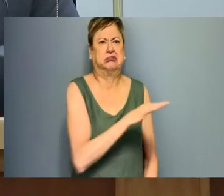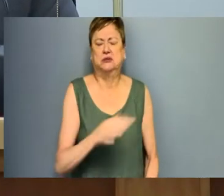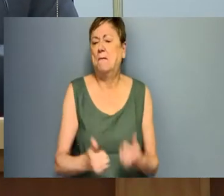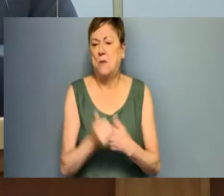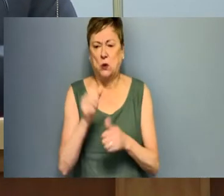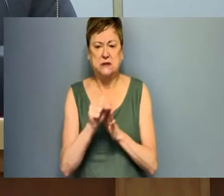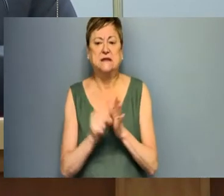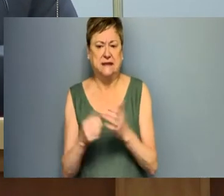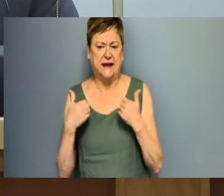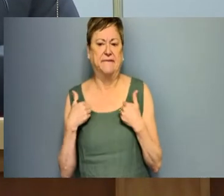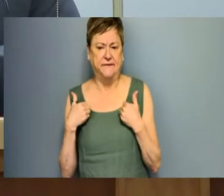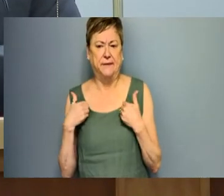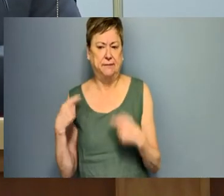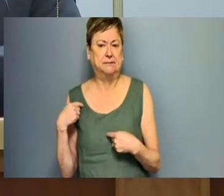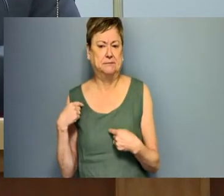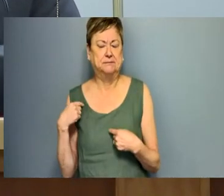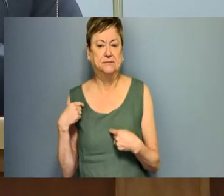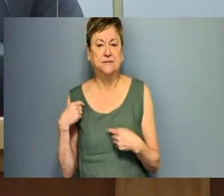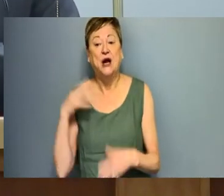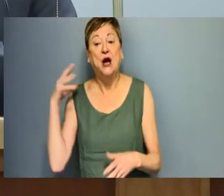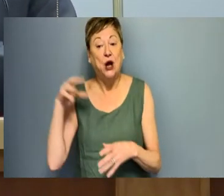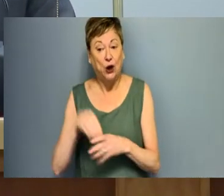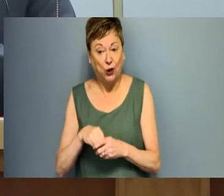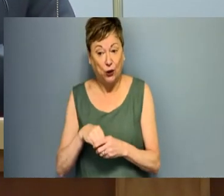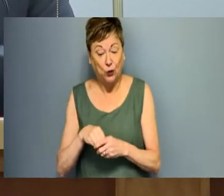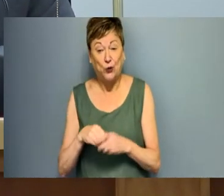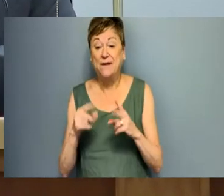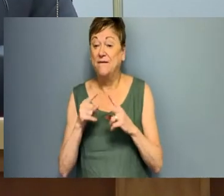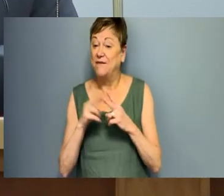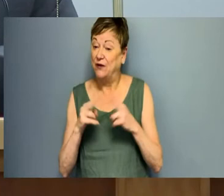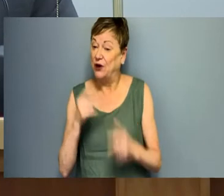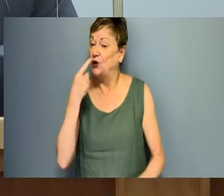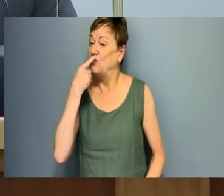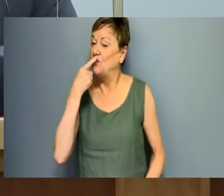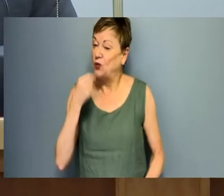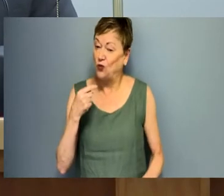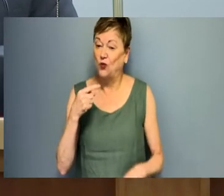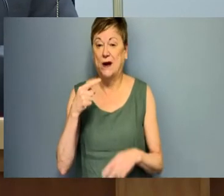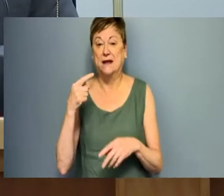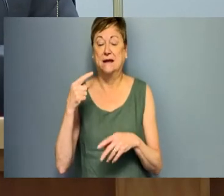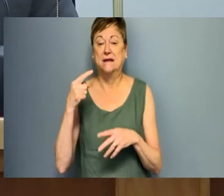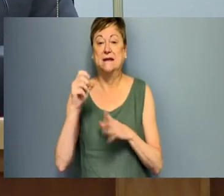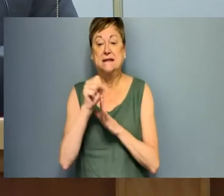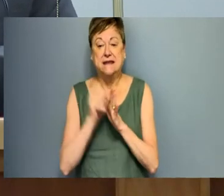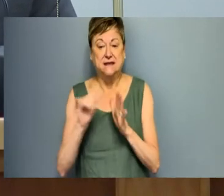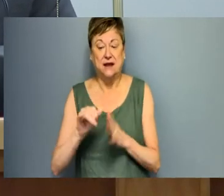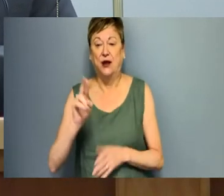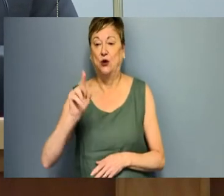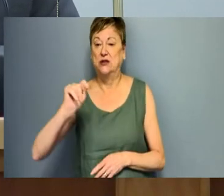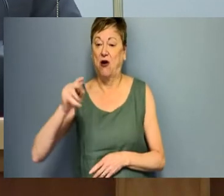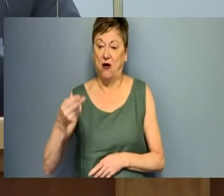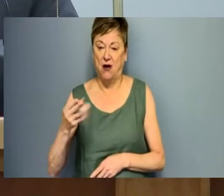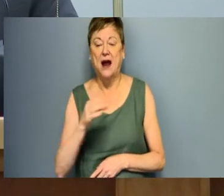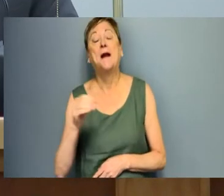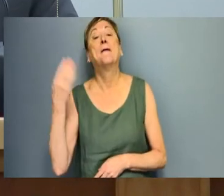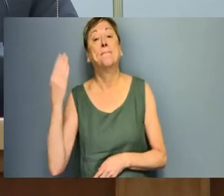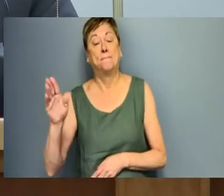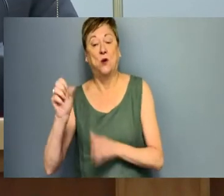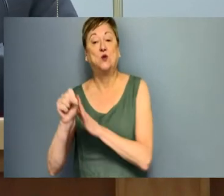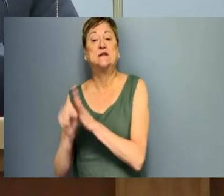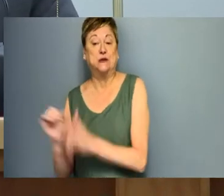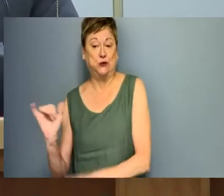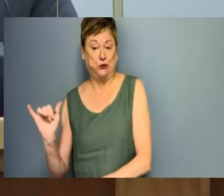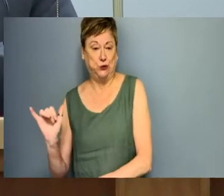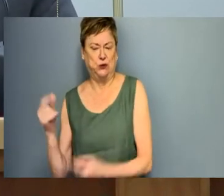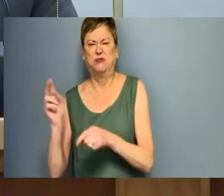states, including very, very red states like Utah and blue states as well. They've been used for a